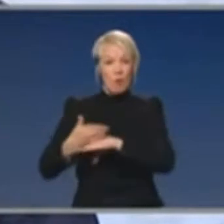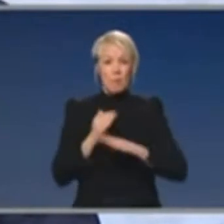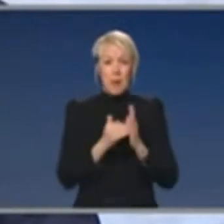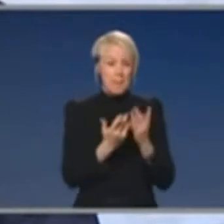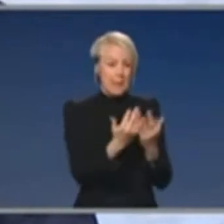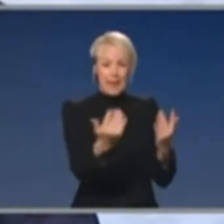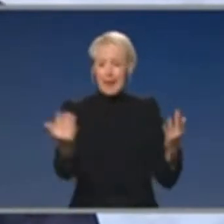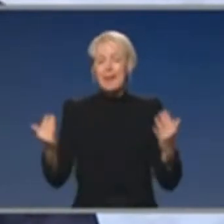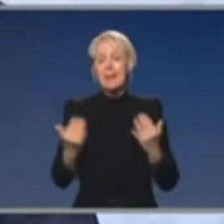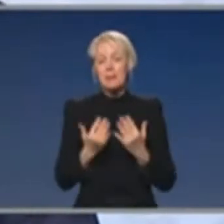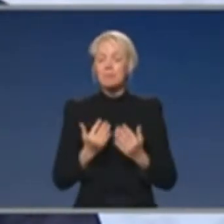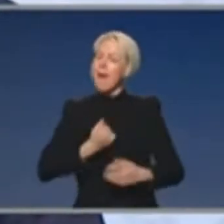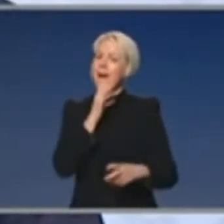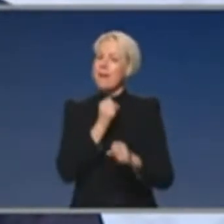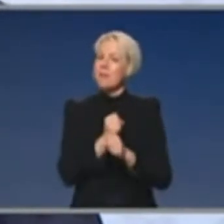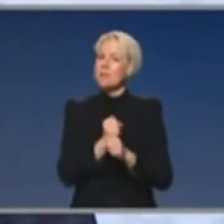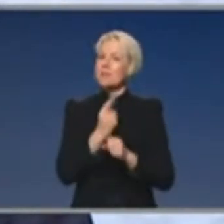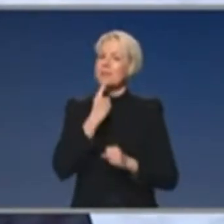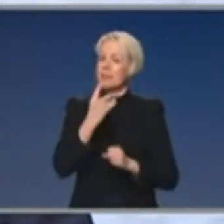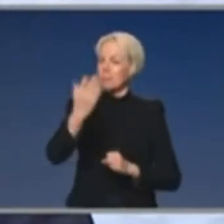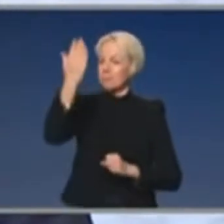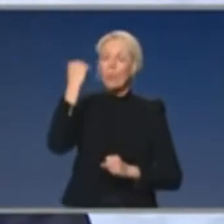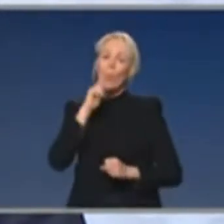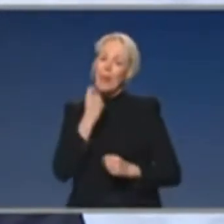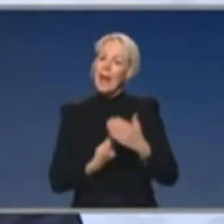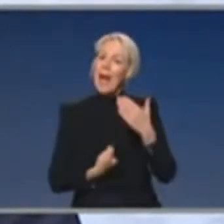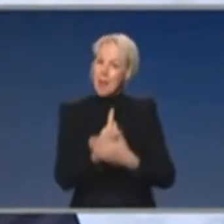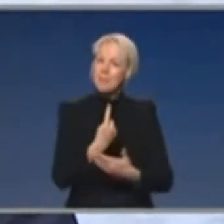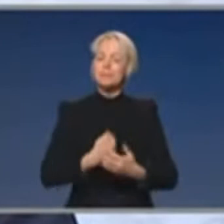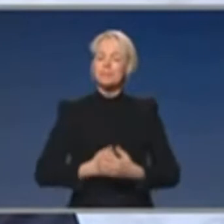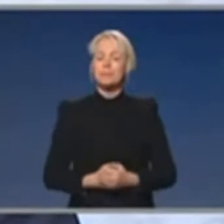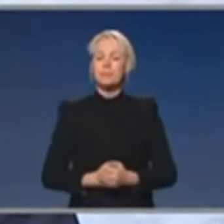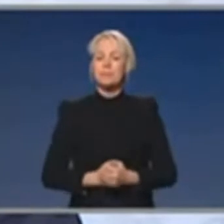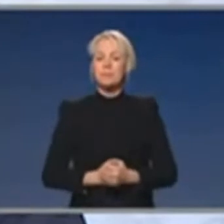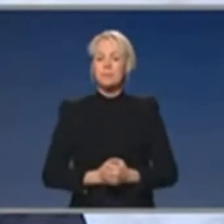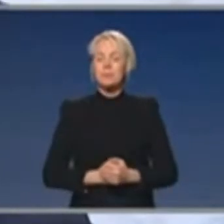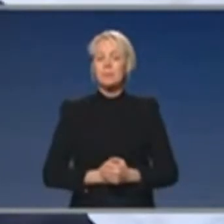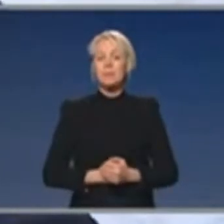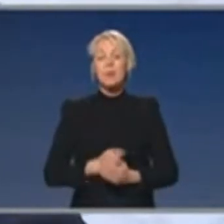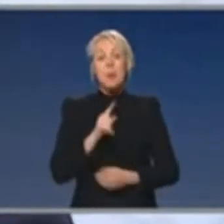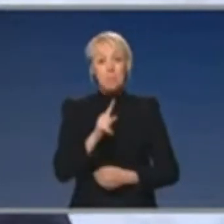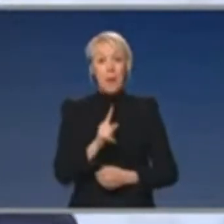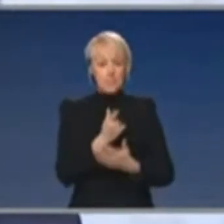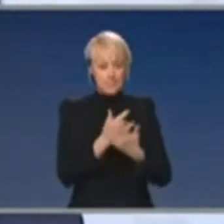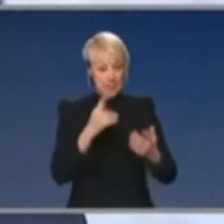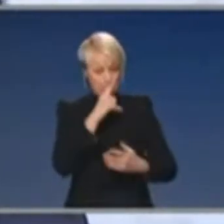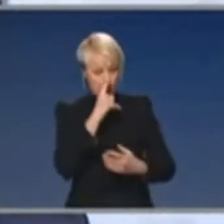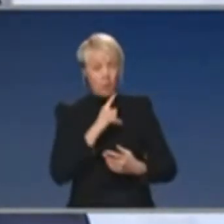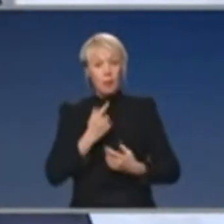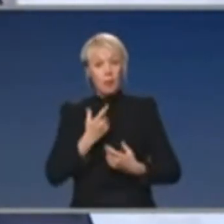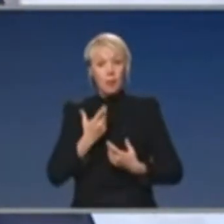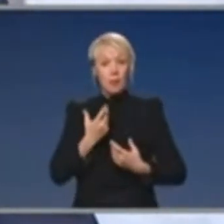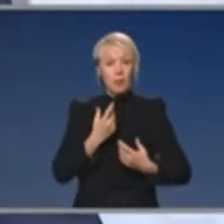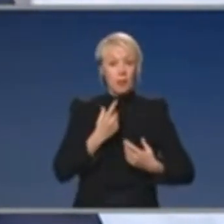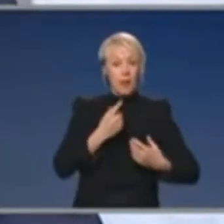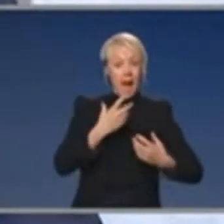indicating. But of greater concern, as I've said to you before, is the effective unemployment rate. We know that the measured headline